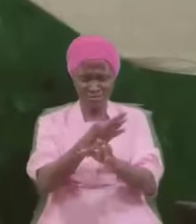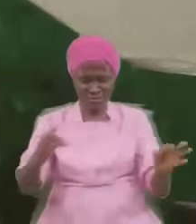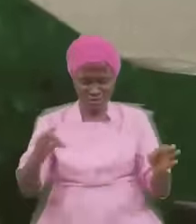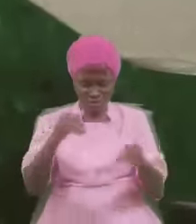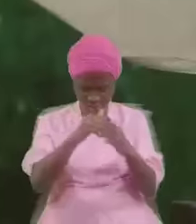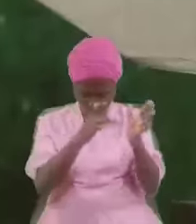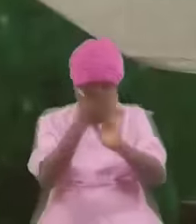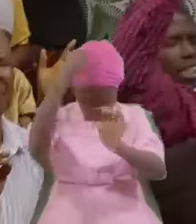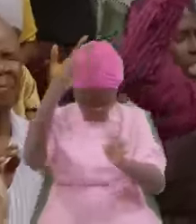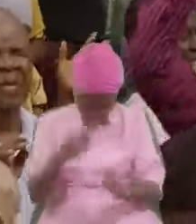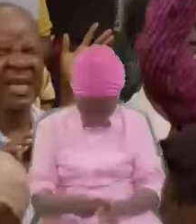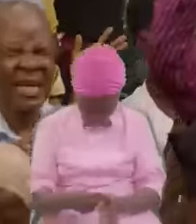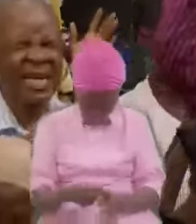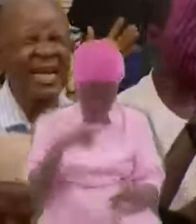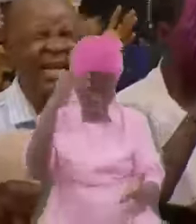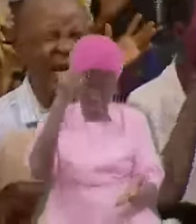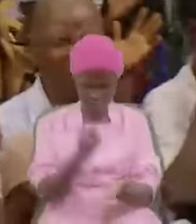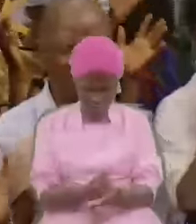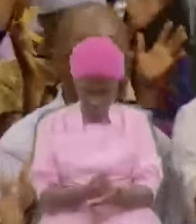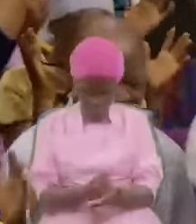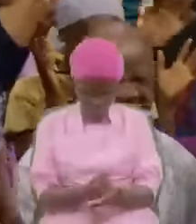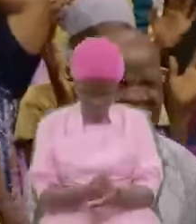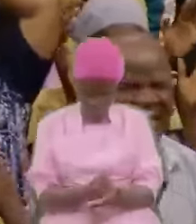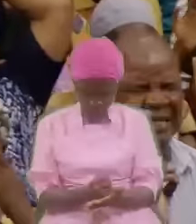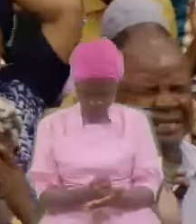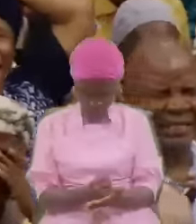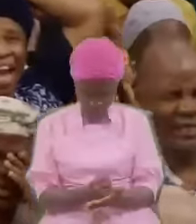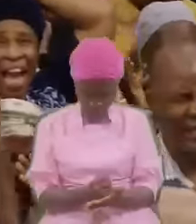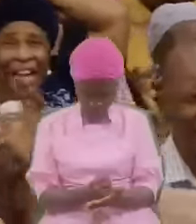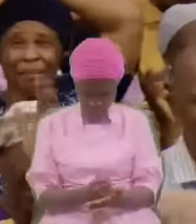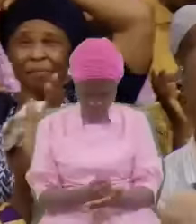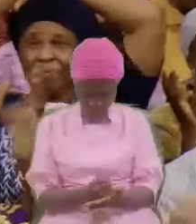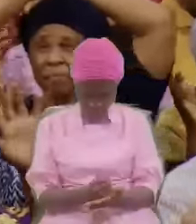in Jesus' name.